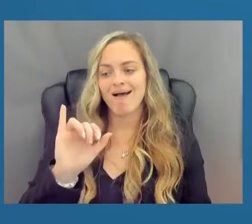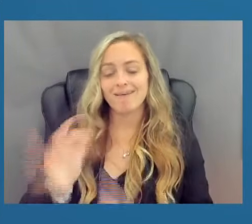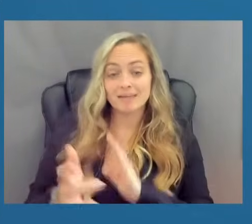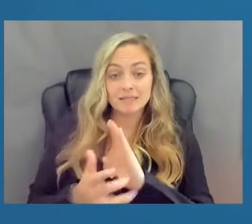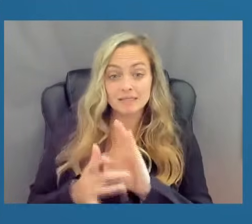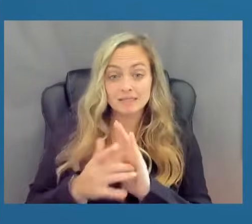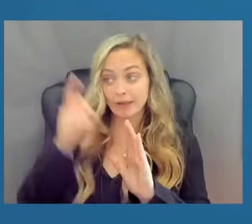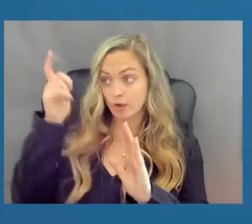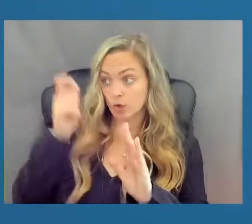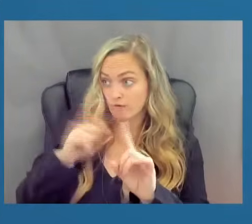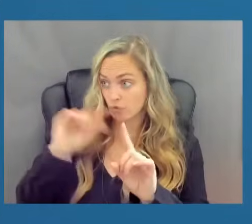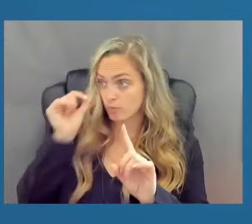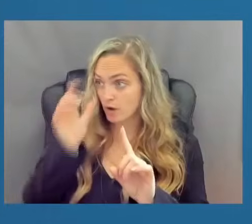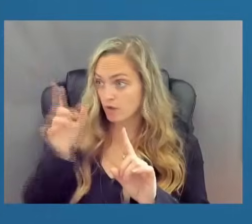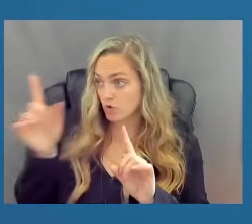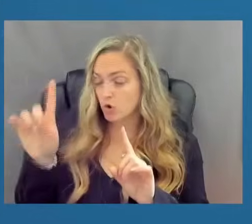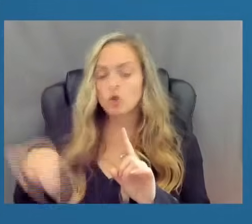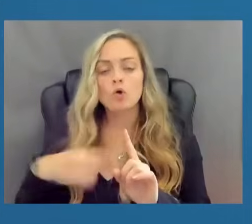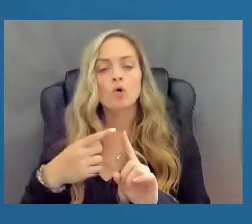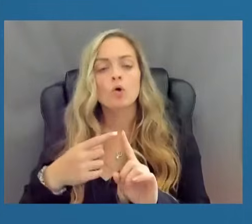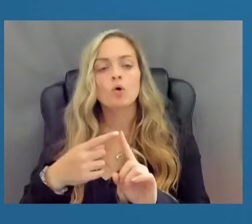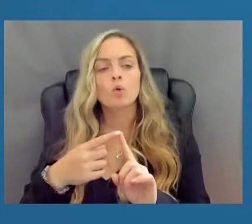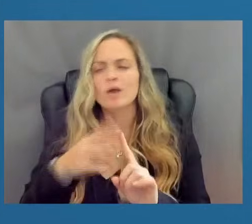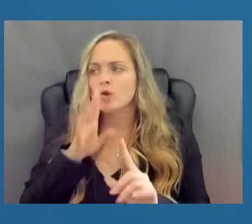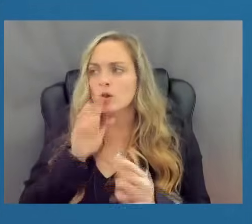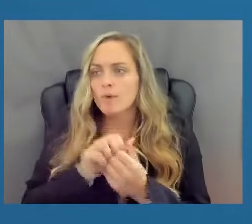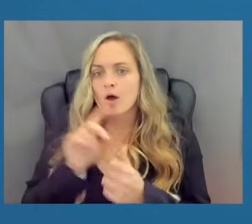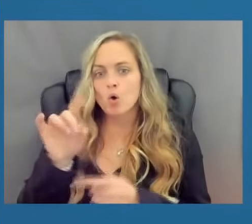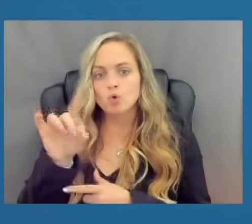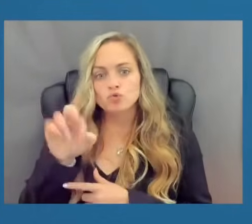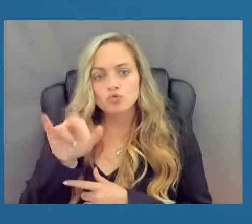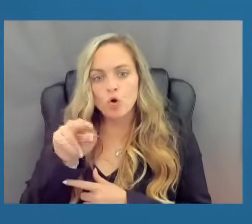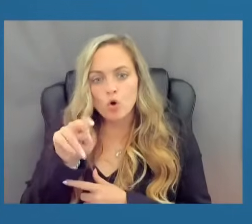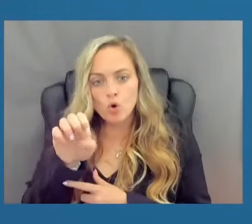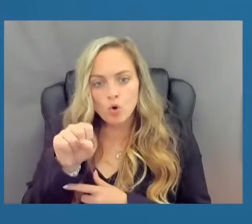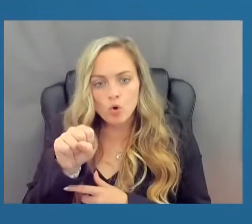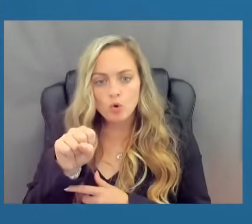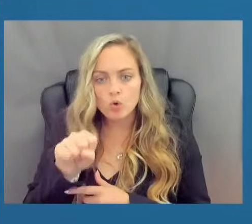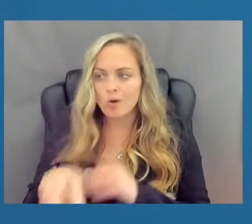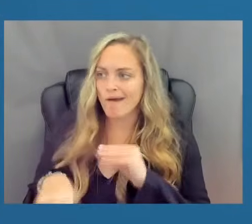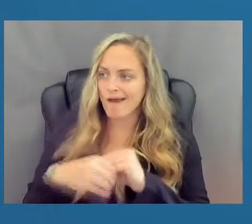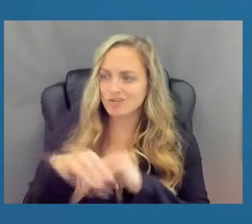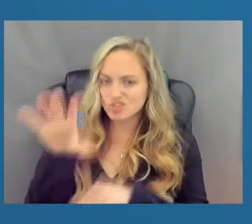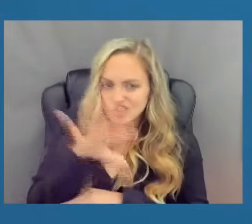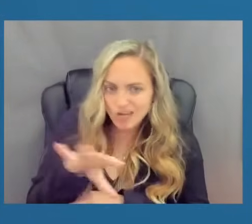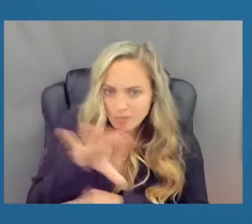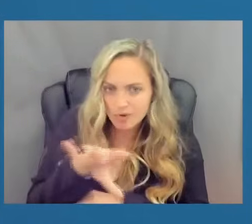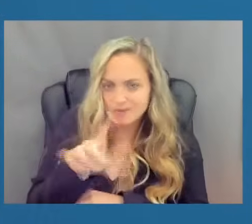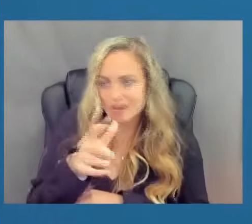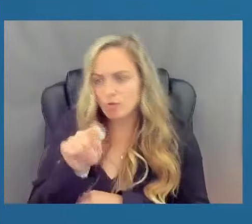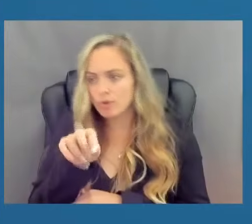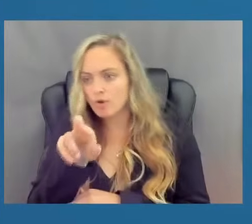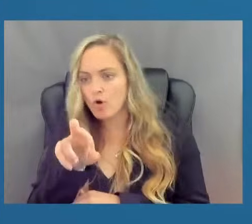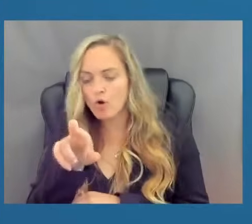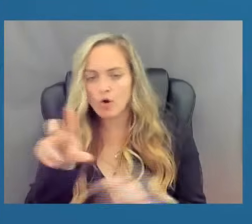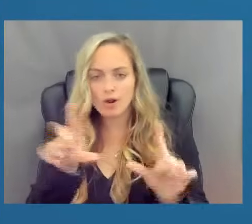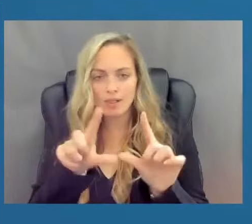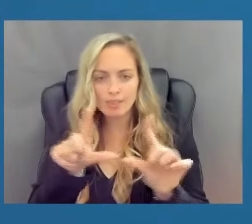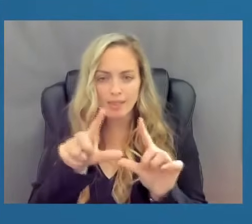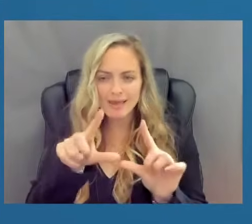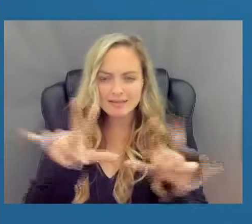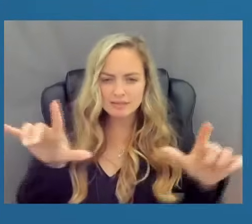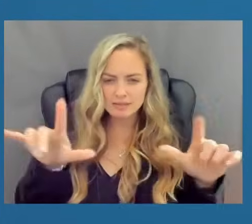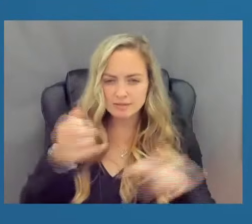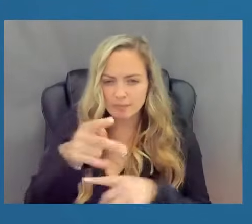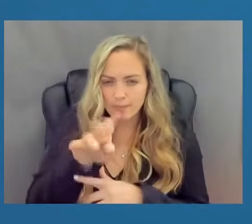way. That, as she mentioned, we were able to buy drones with, extra cops cameras, LPRs, license plate readers, the robot